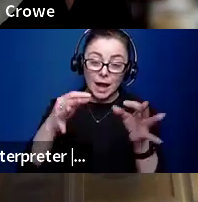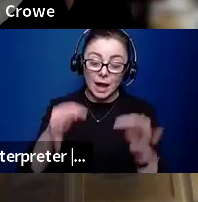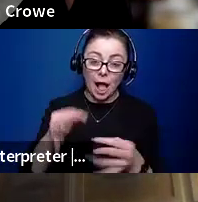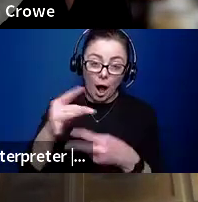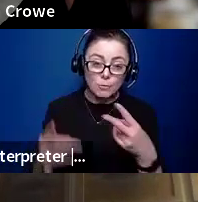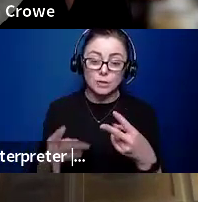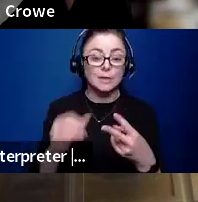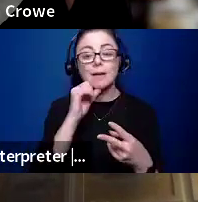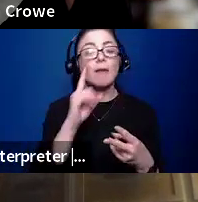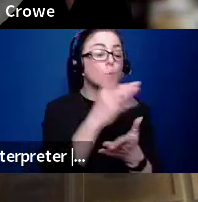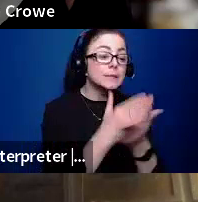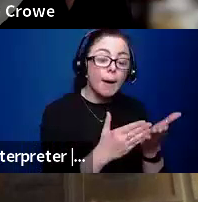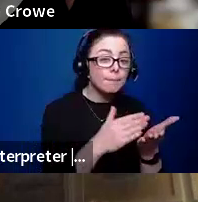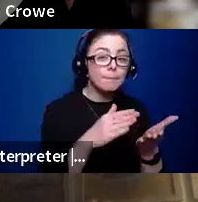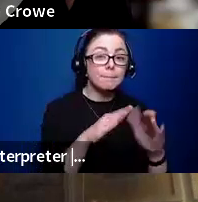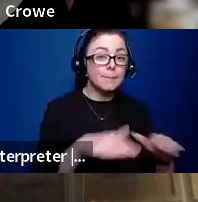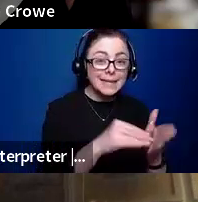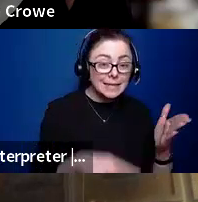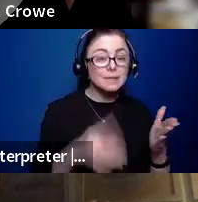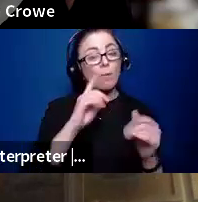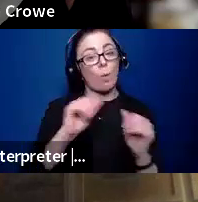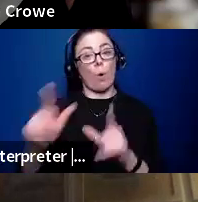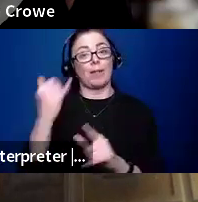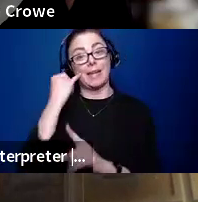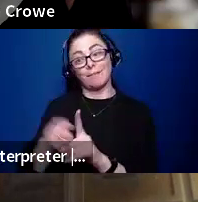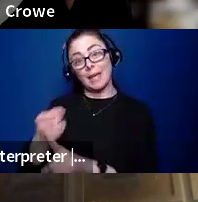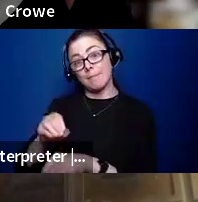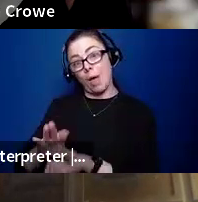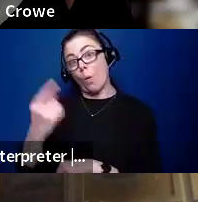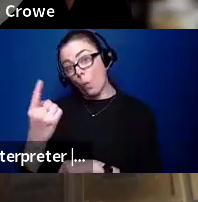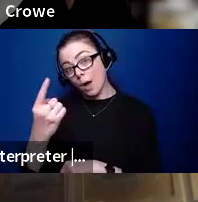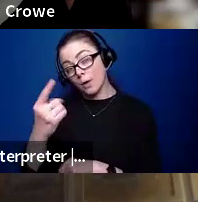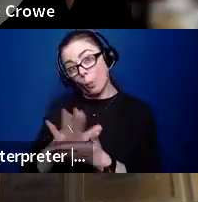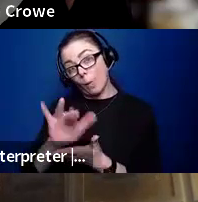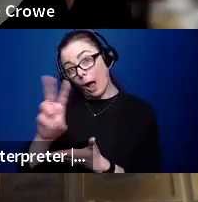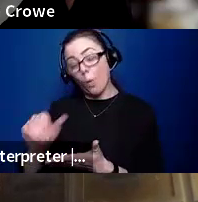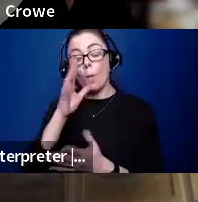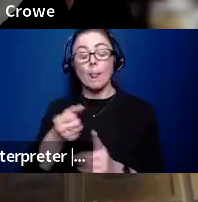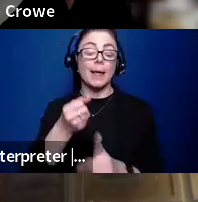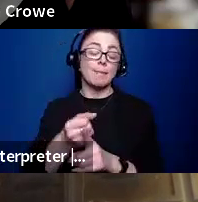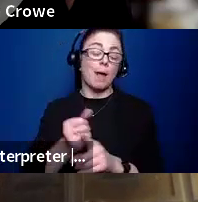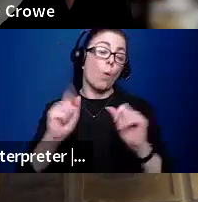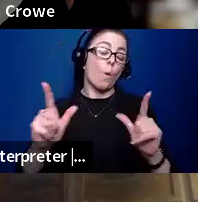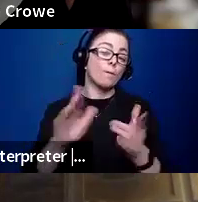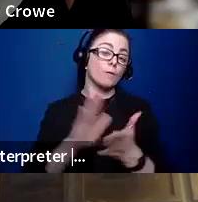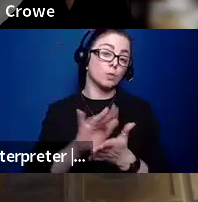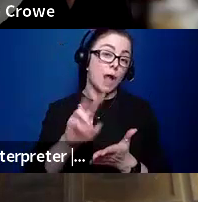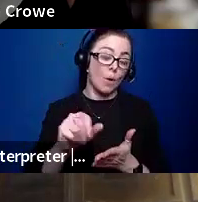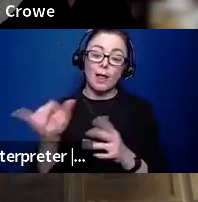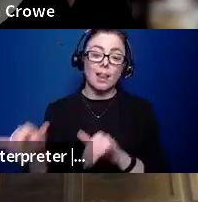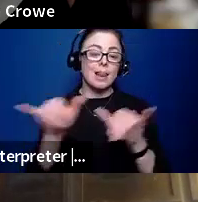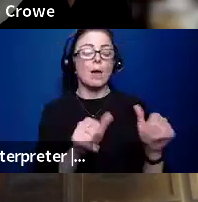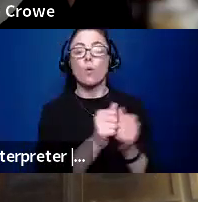all kids. Because when it impacts one Iowa school, it impacts all of our Iowa schools, just like it did with